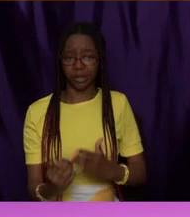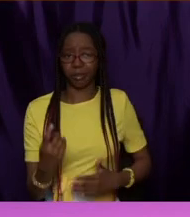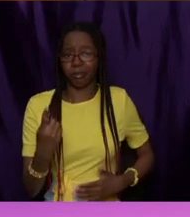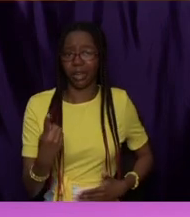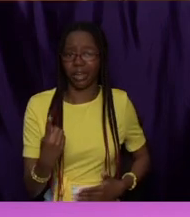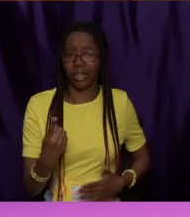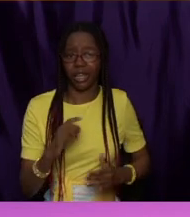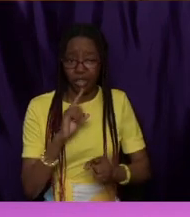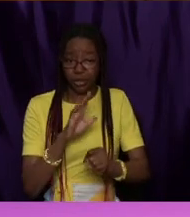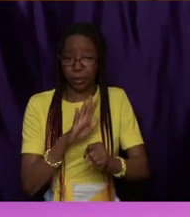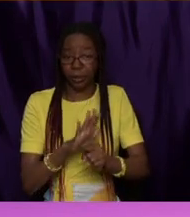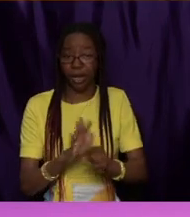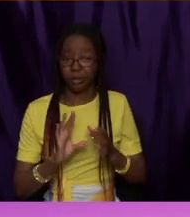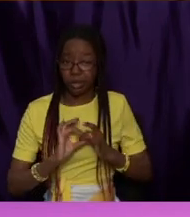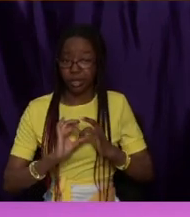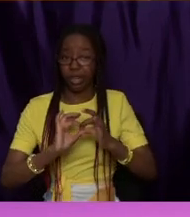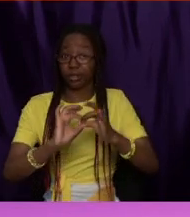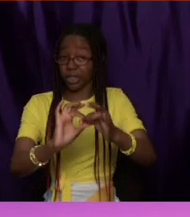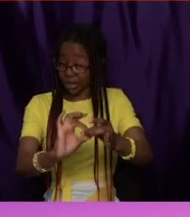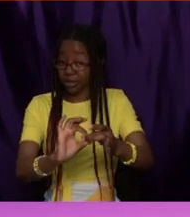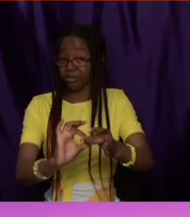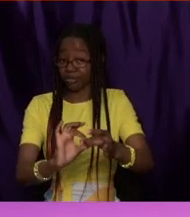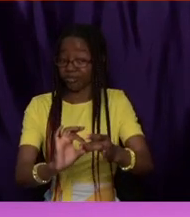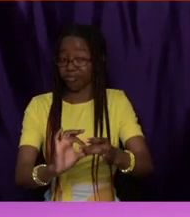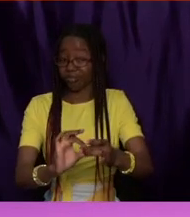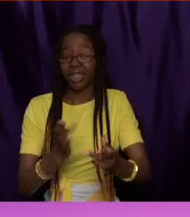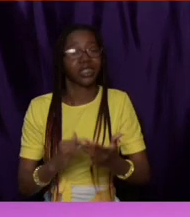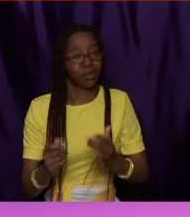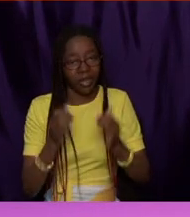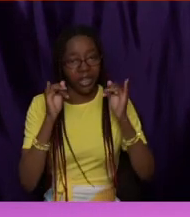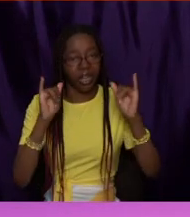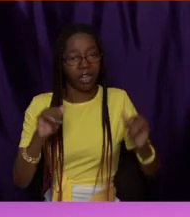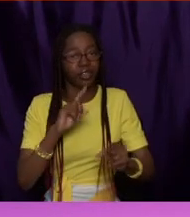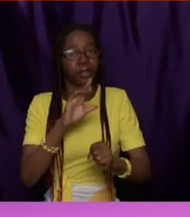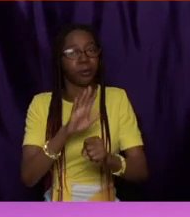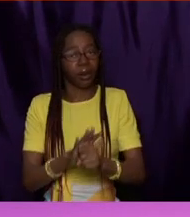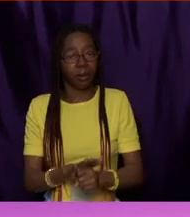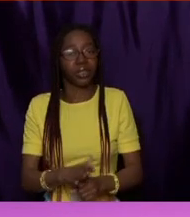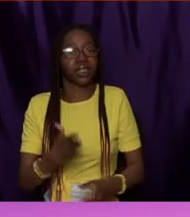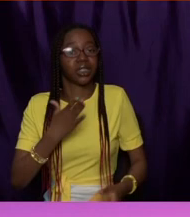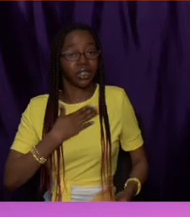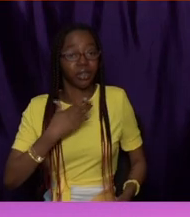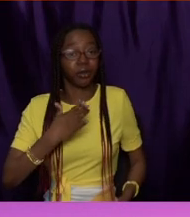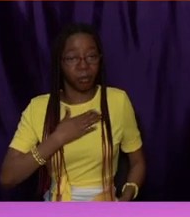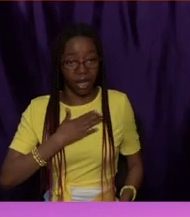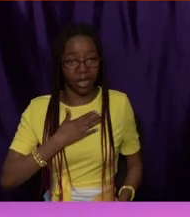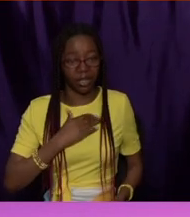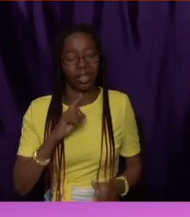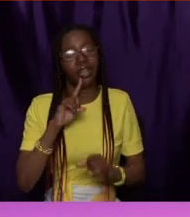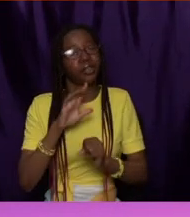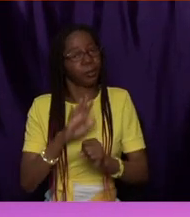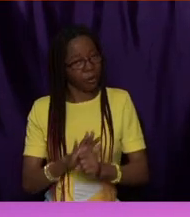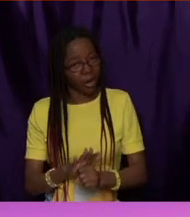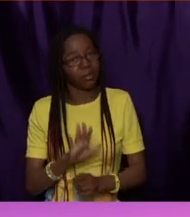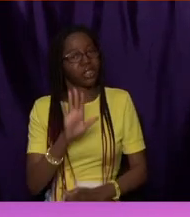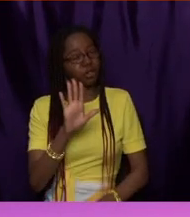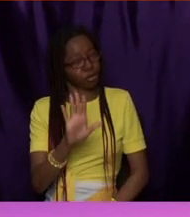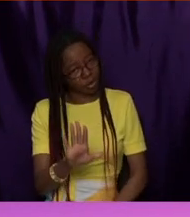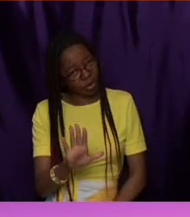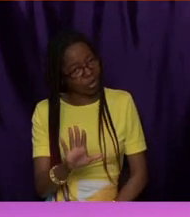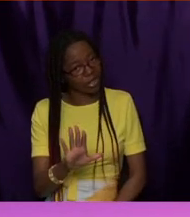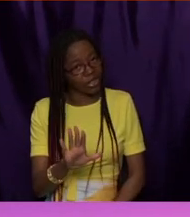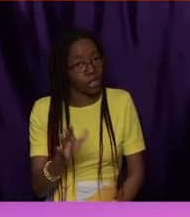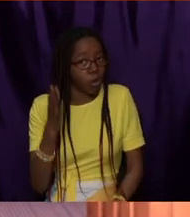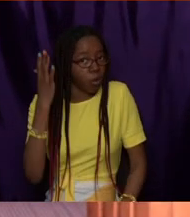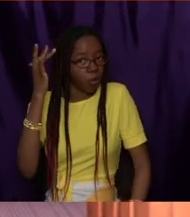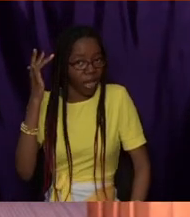The promise belongs to you. Somebody holler, the promise is still mine. The promise is yours